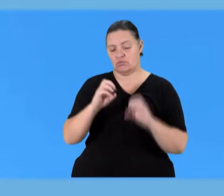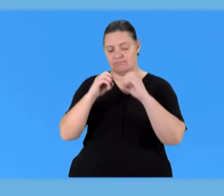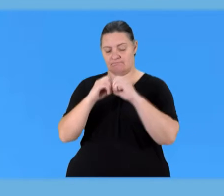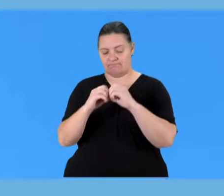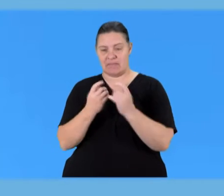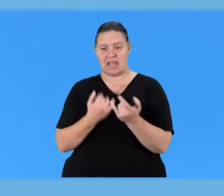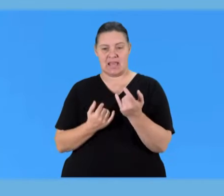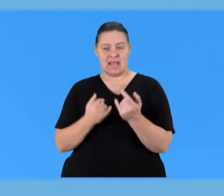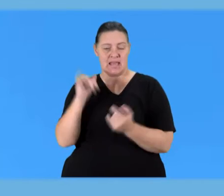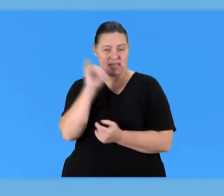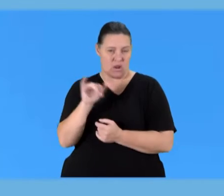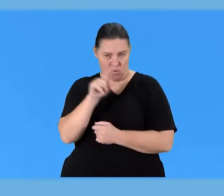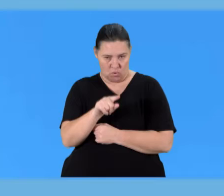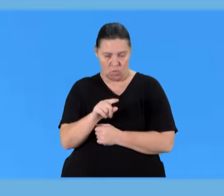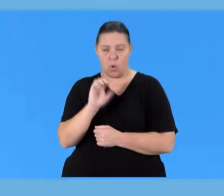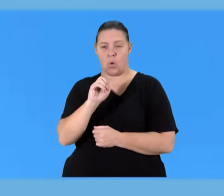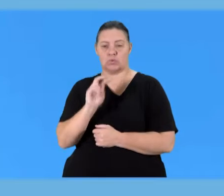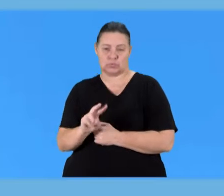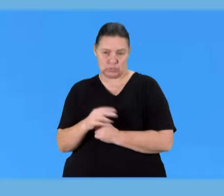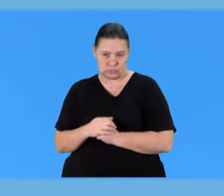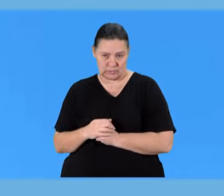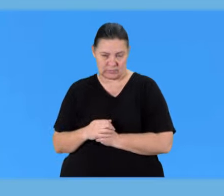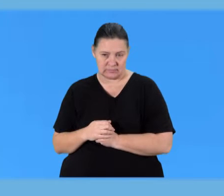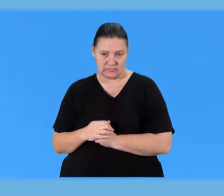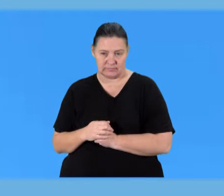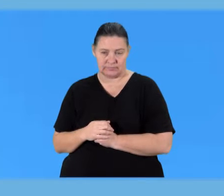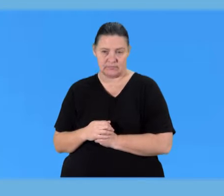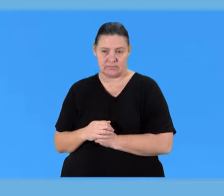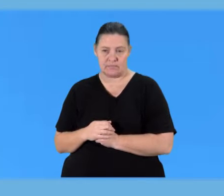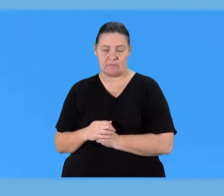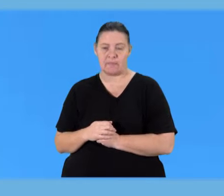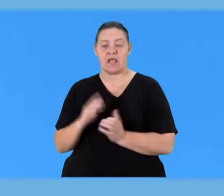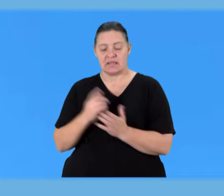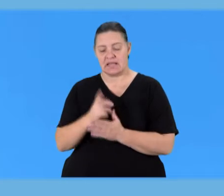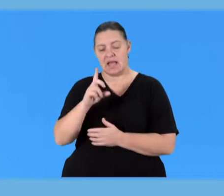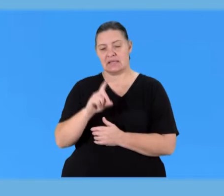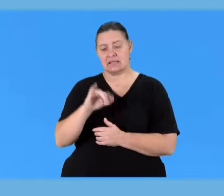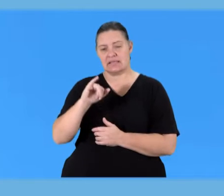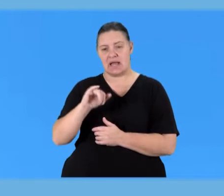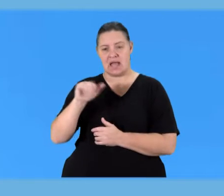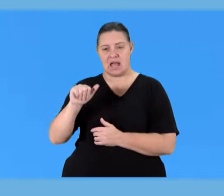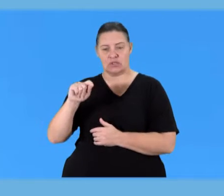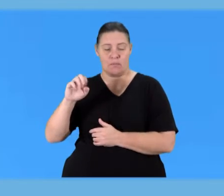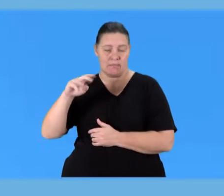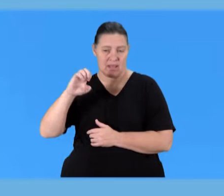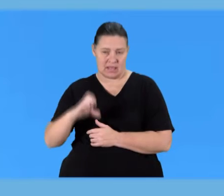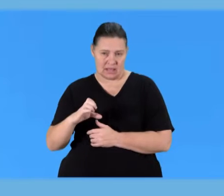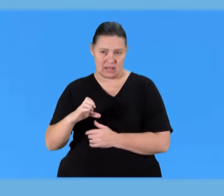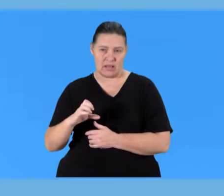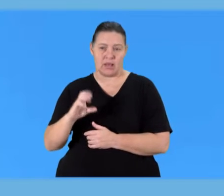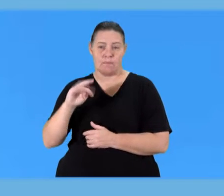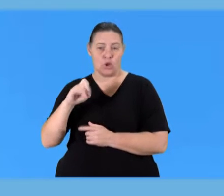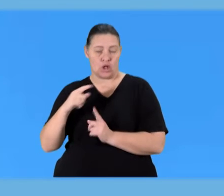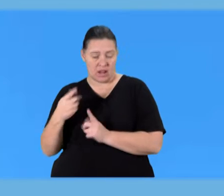our our chemically bonded circles to represent O2. Oxygen is a diatomic molecule and is found in